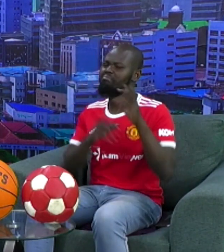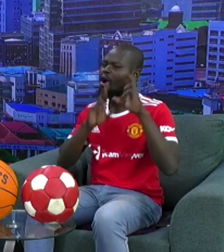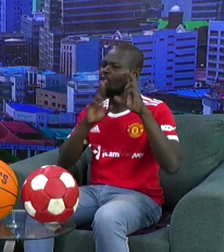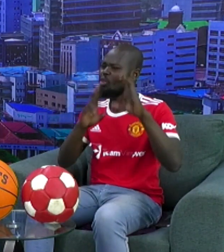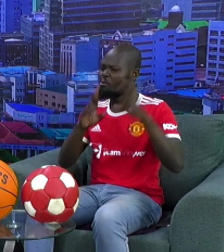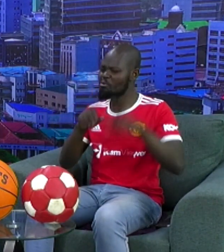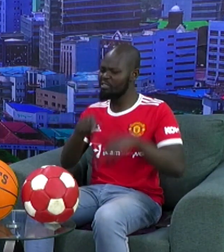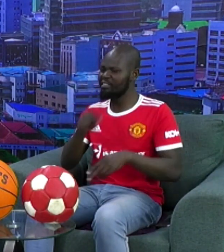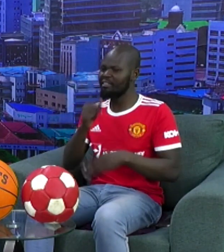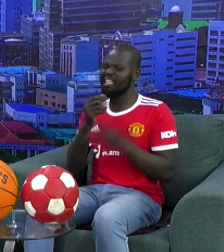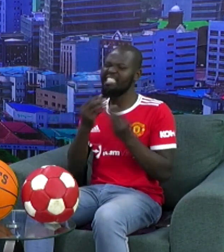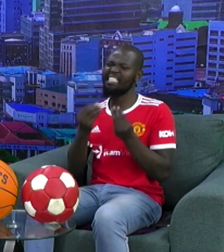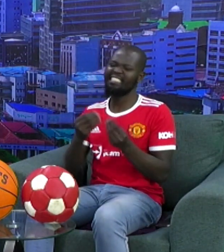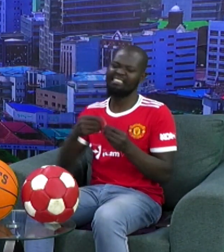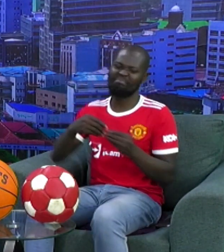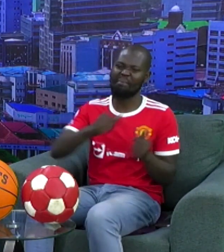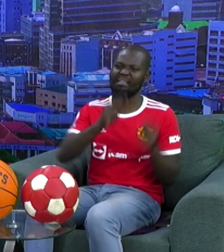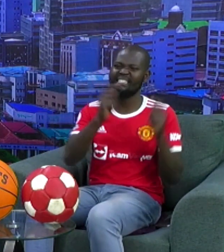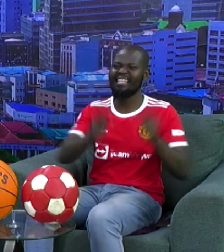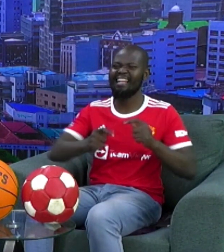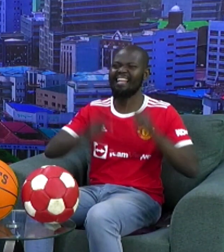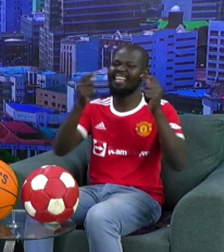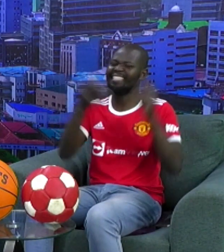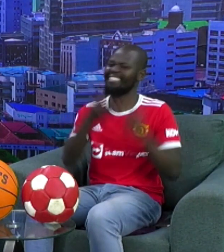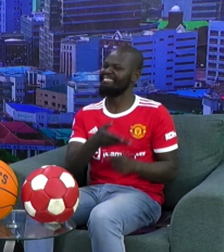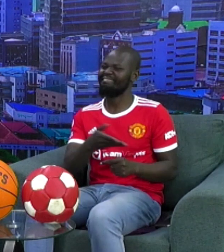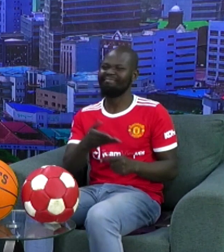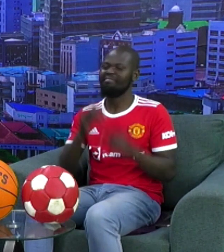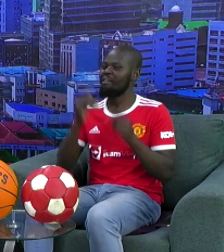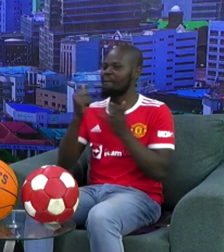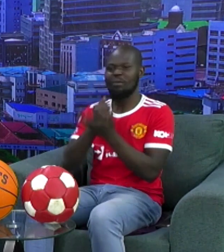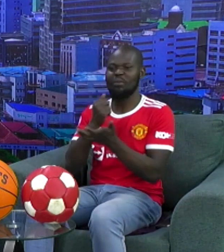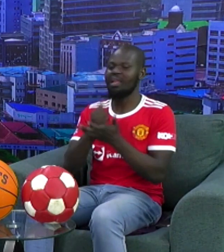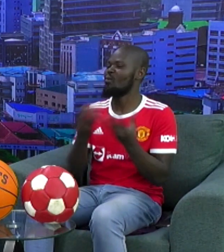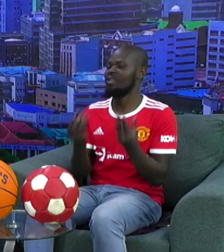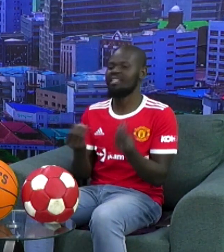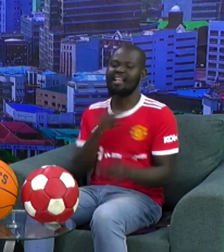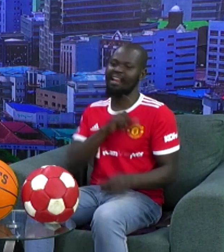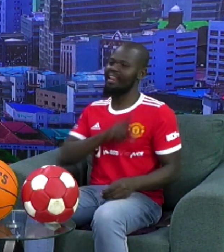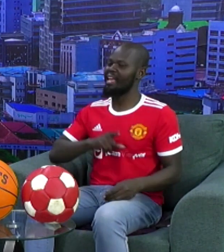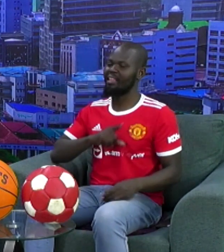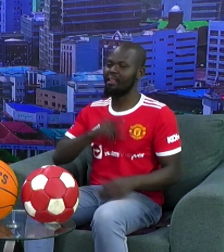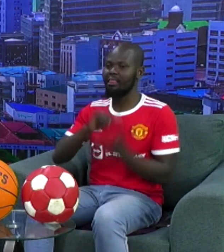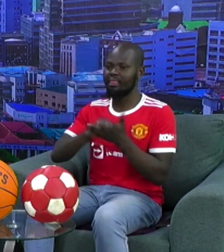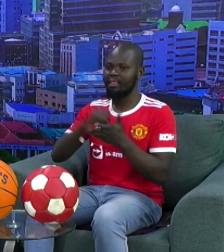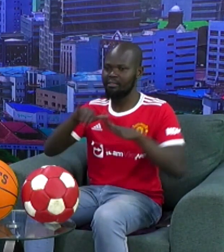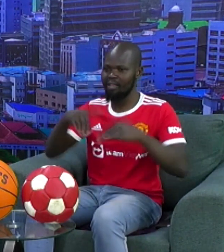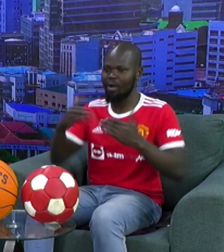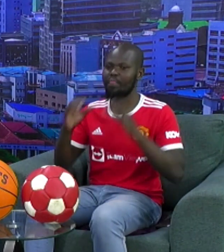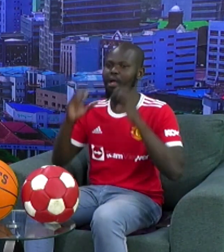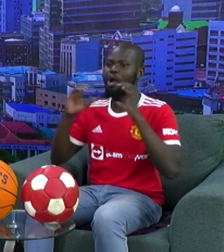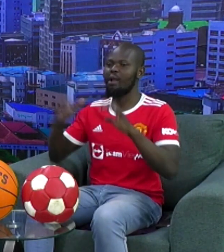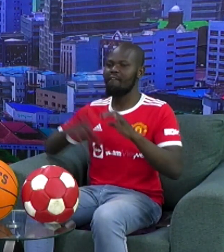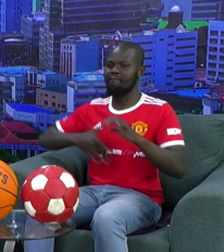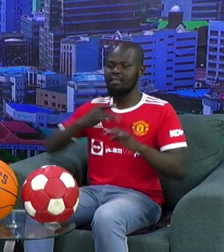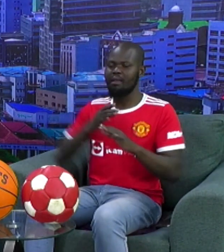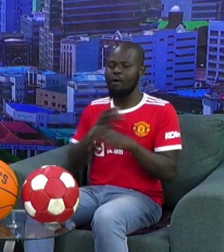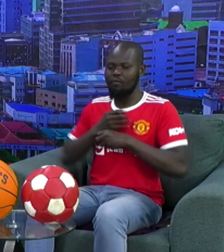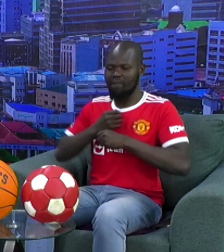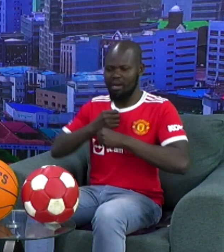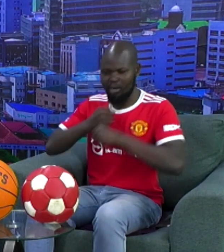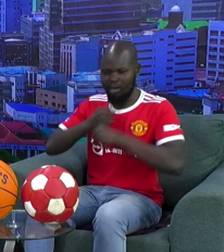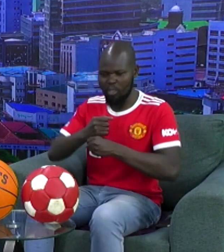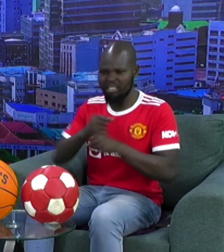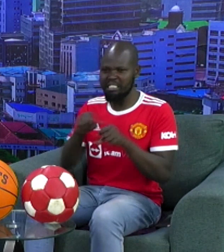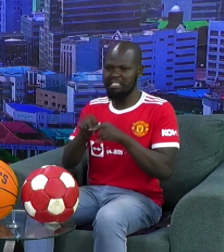likes of Akina Gor Mahia, I think that one will give them a position and solidify their position in top 4. But I